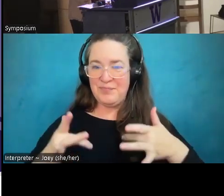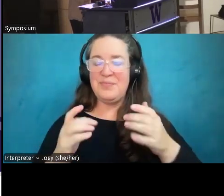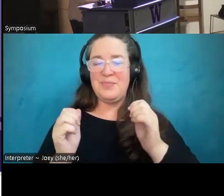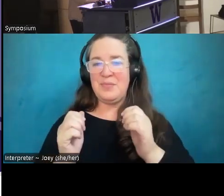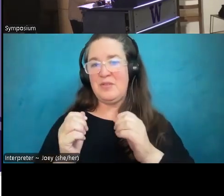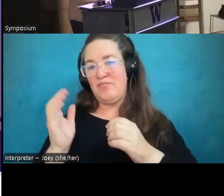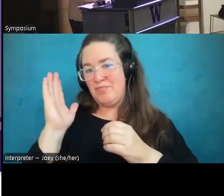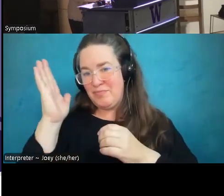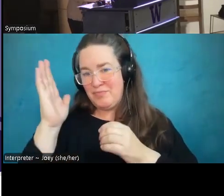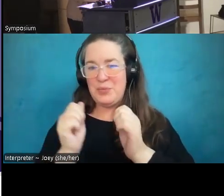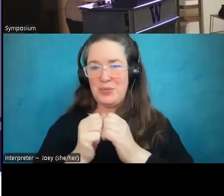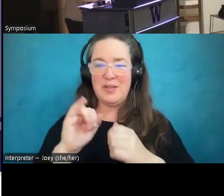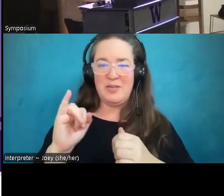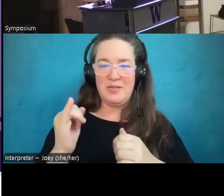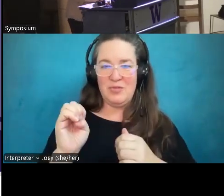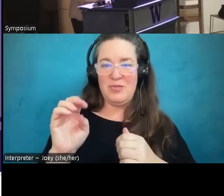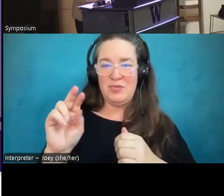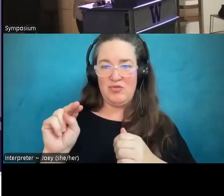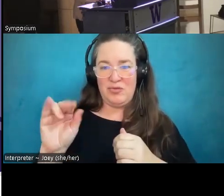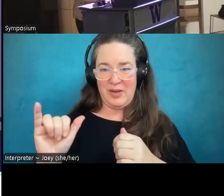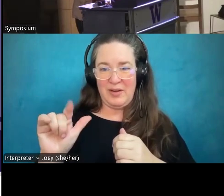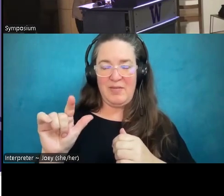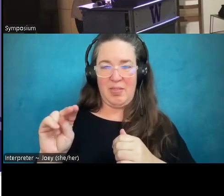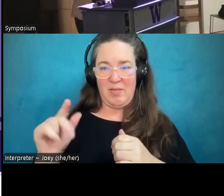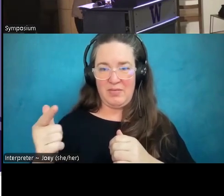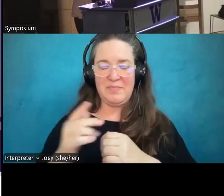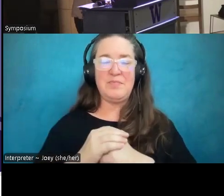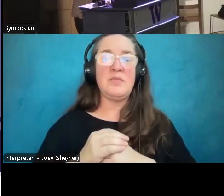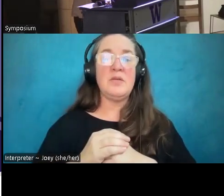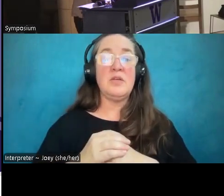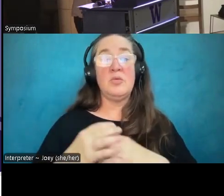Jenny Long. So as mentioned, today we'll be talking